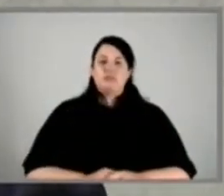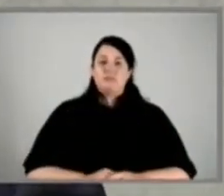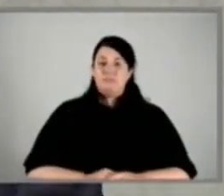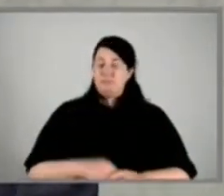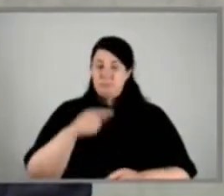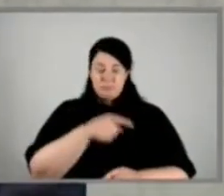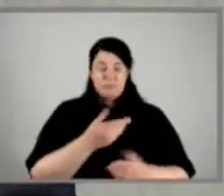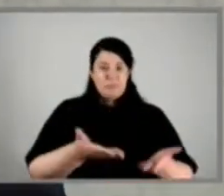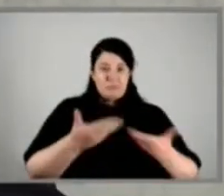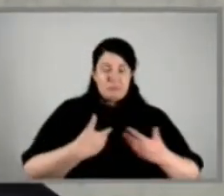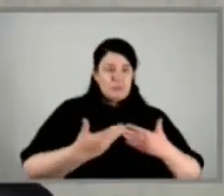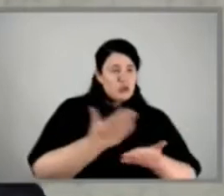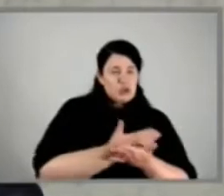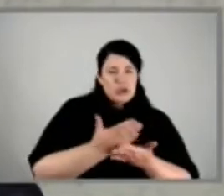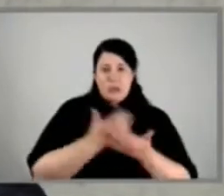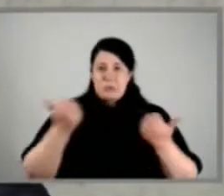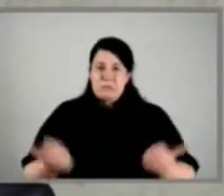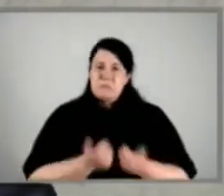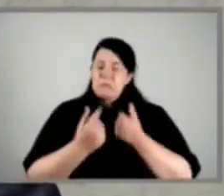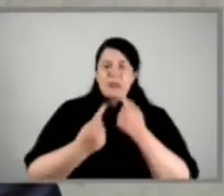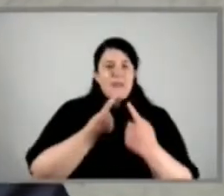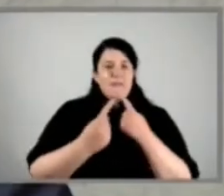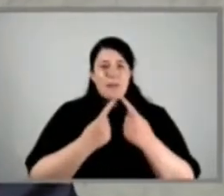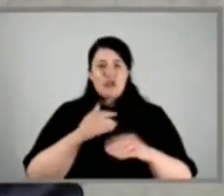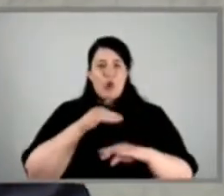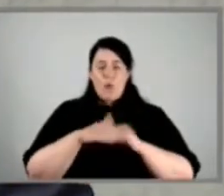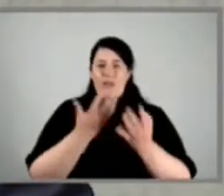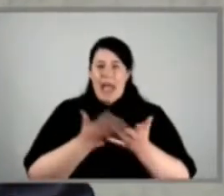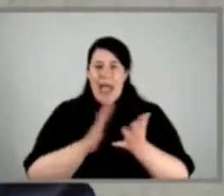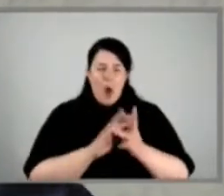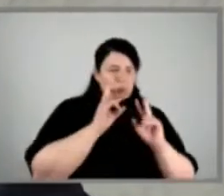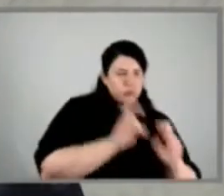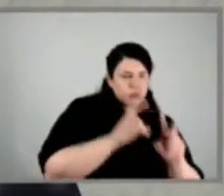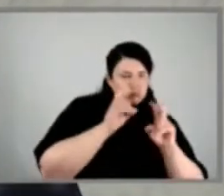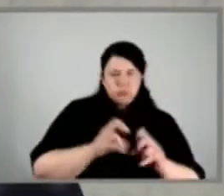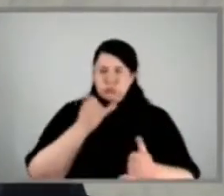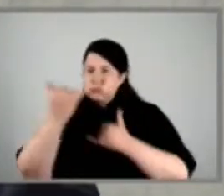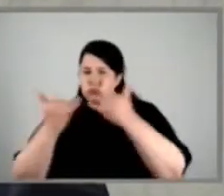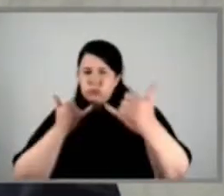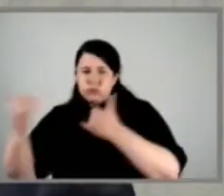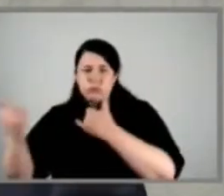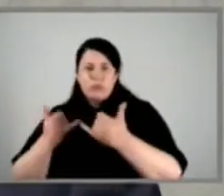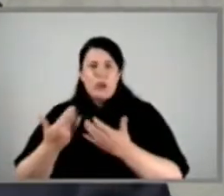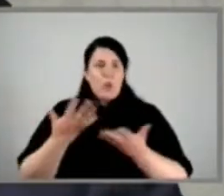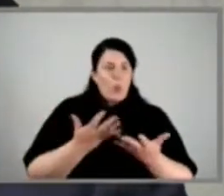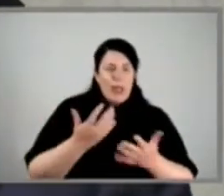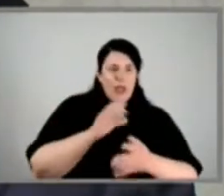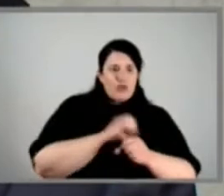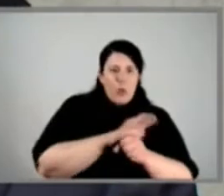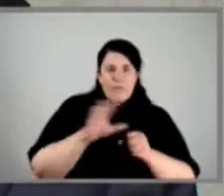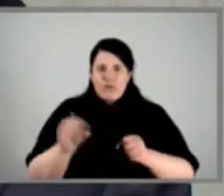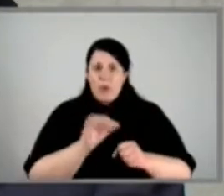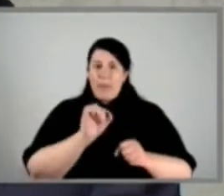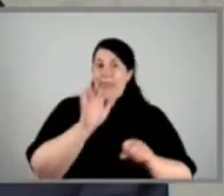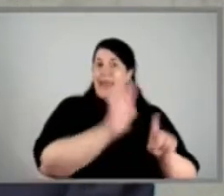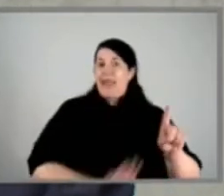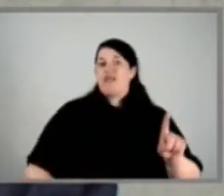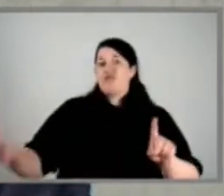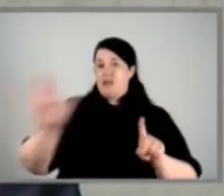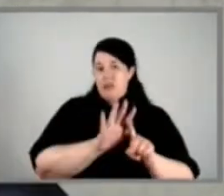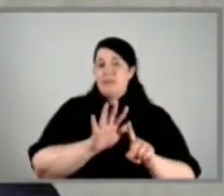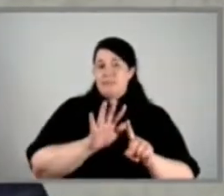states shared all the details of their public health and contact tracing and outbreak management